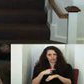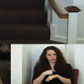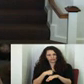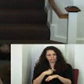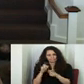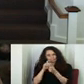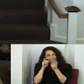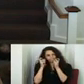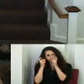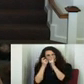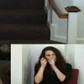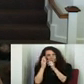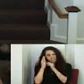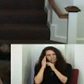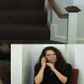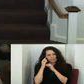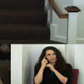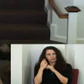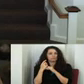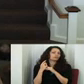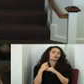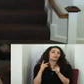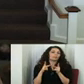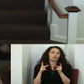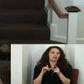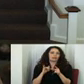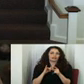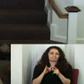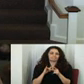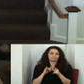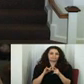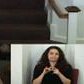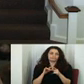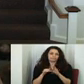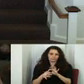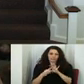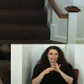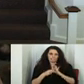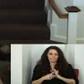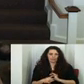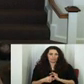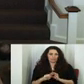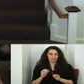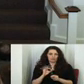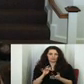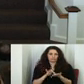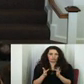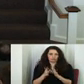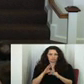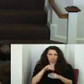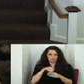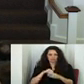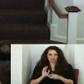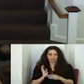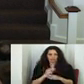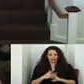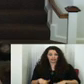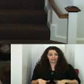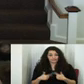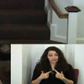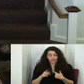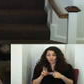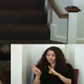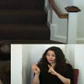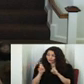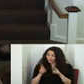Christ. We put on the embodiment of Christ in our lives. So we're ready to give up